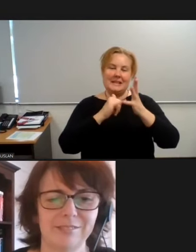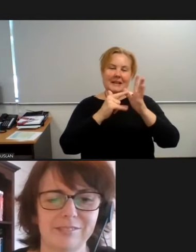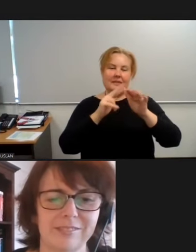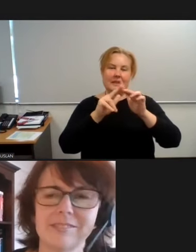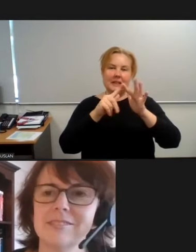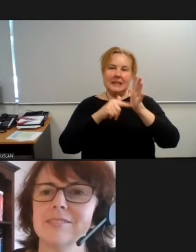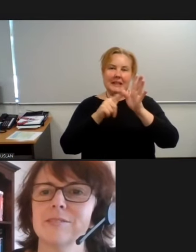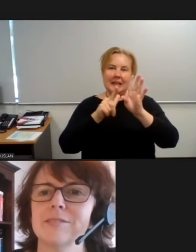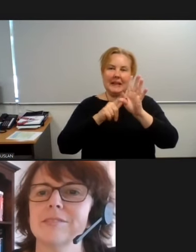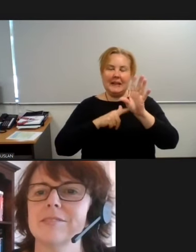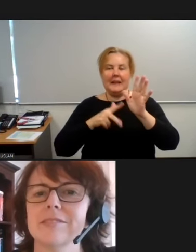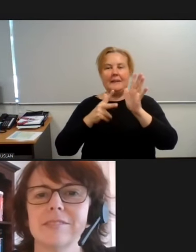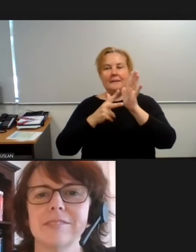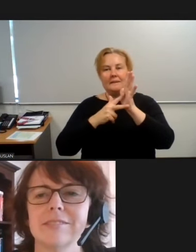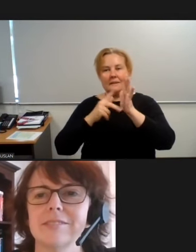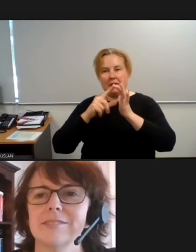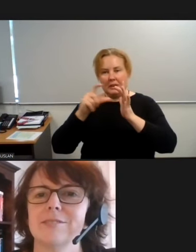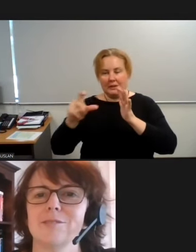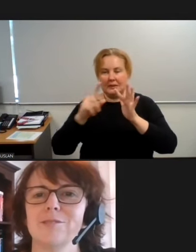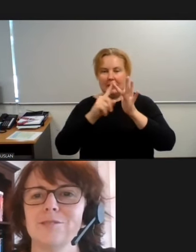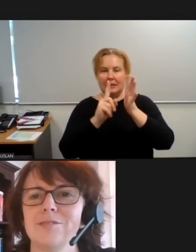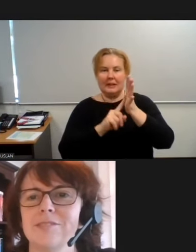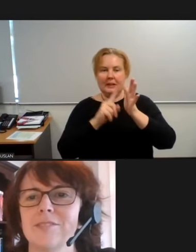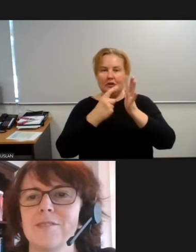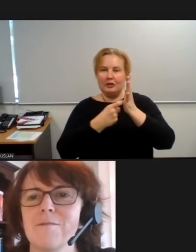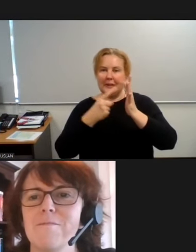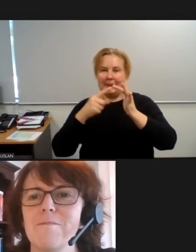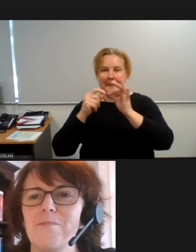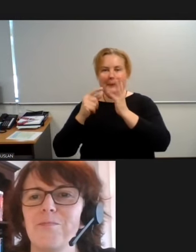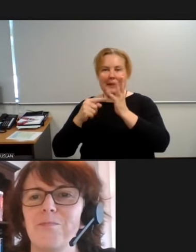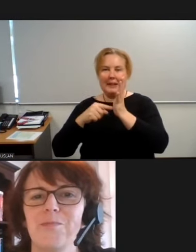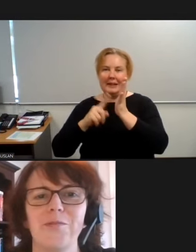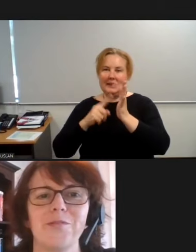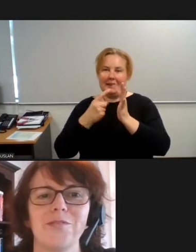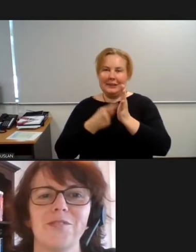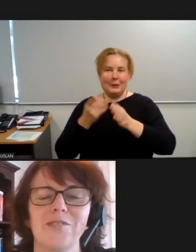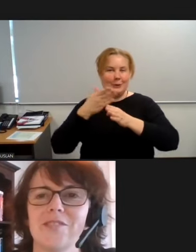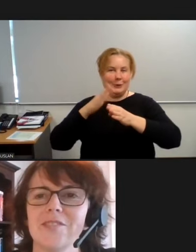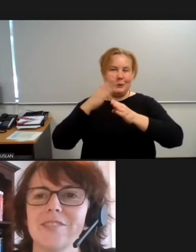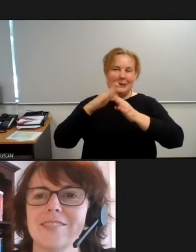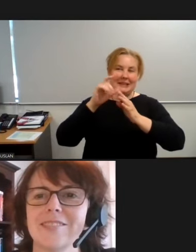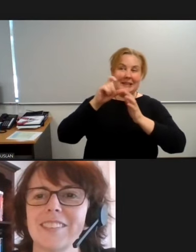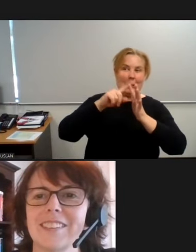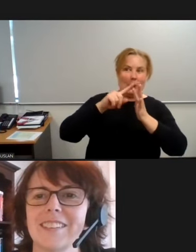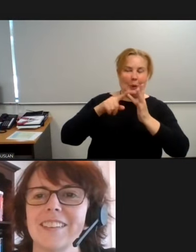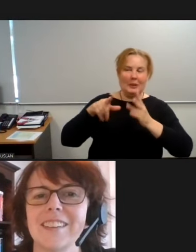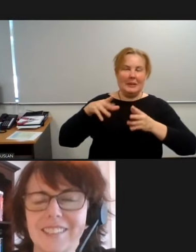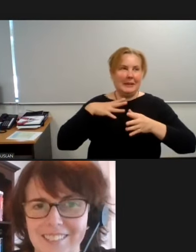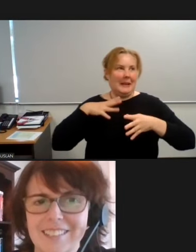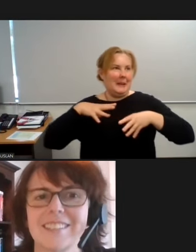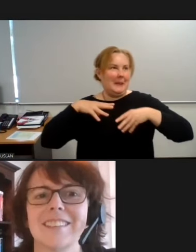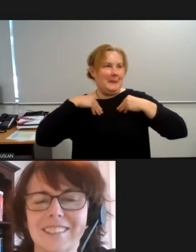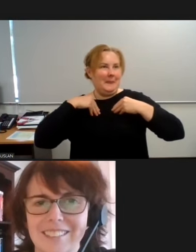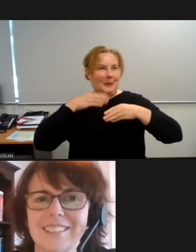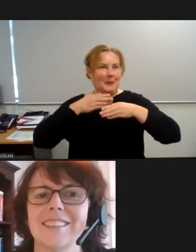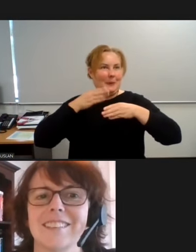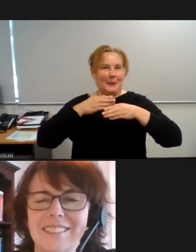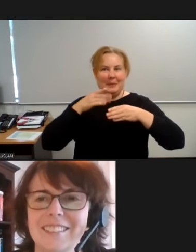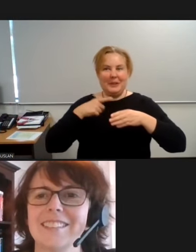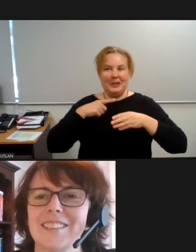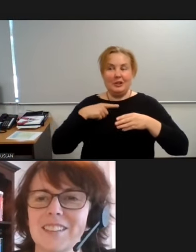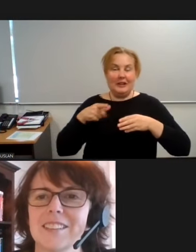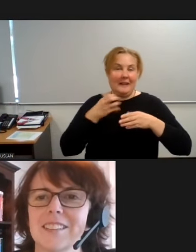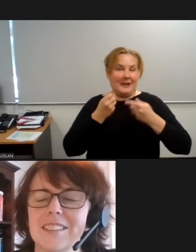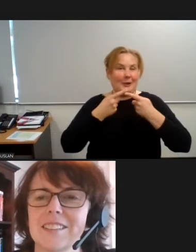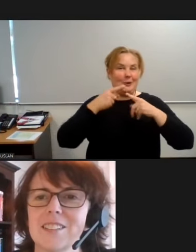Victoria. Ilary, hopefully in some ways as a newer CEO, you've got to take that, I think, for as long as you can in terms of how long you can use that